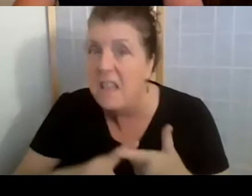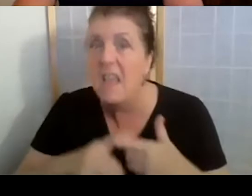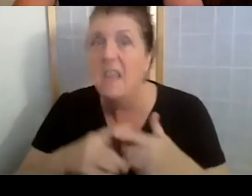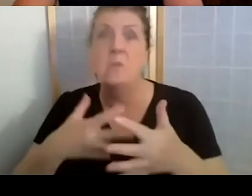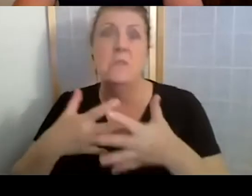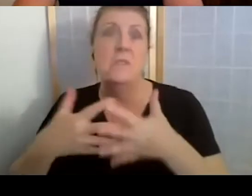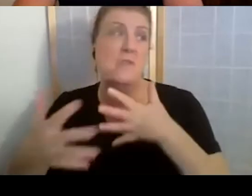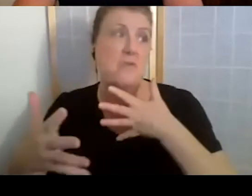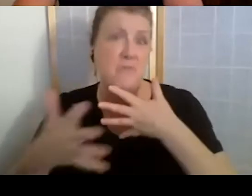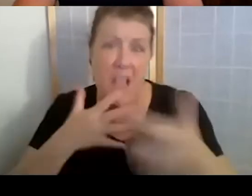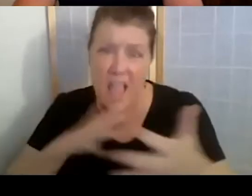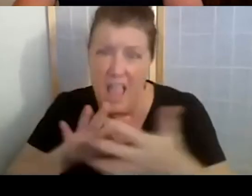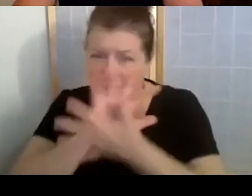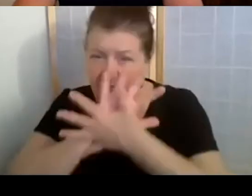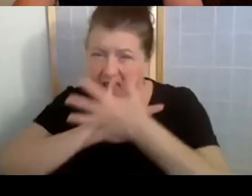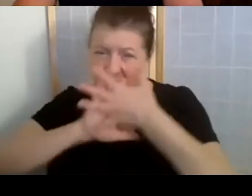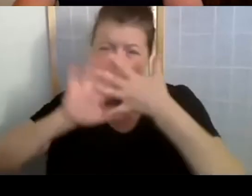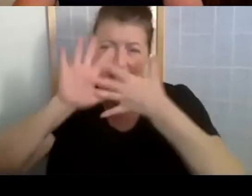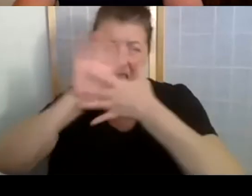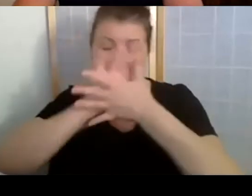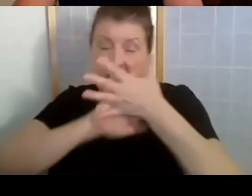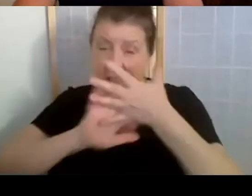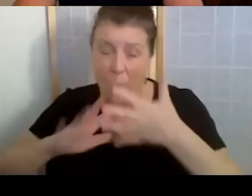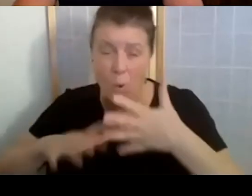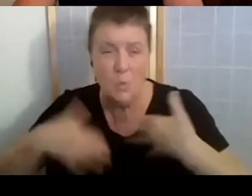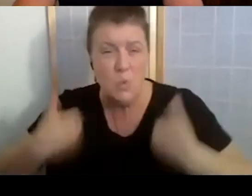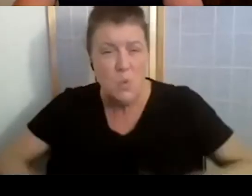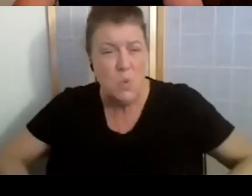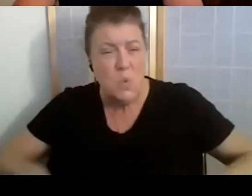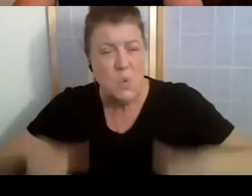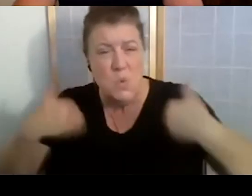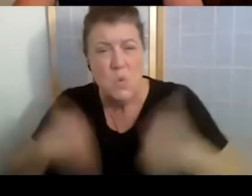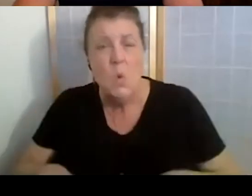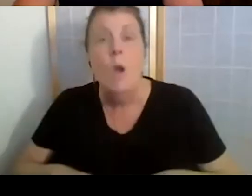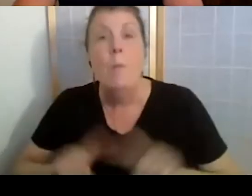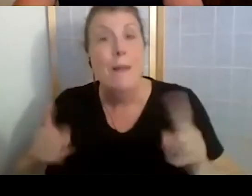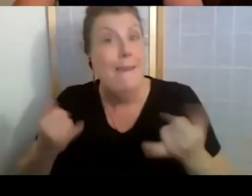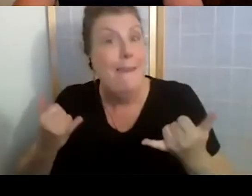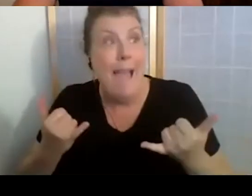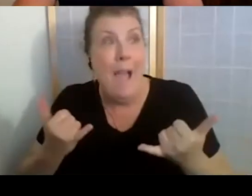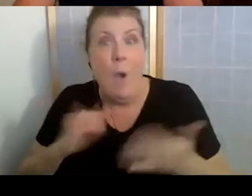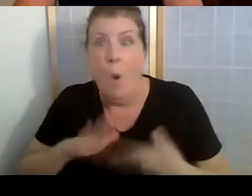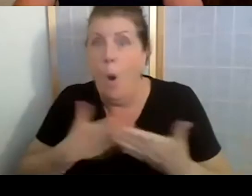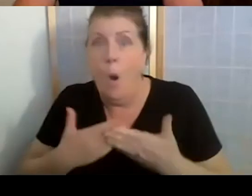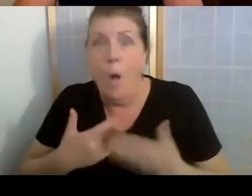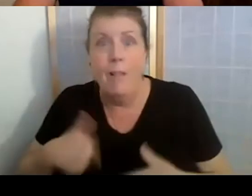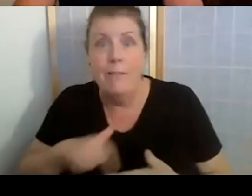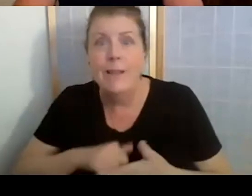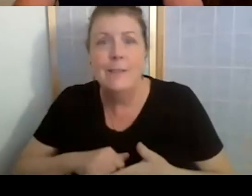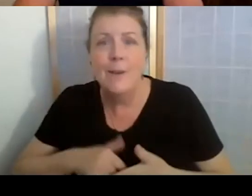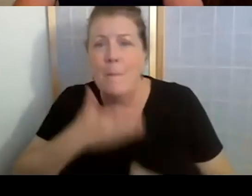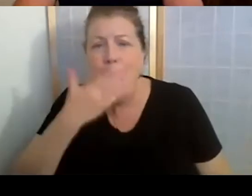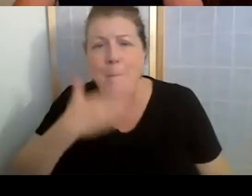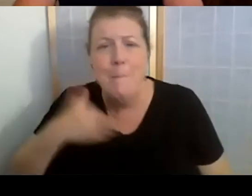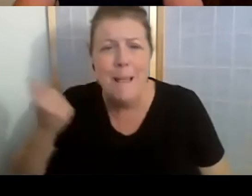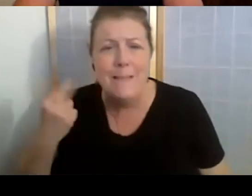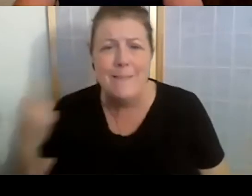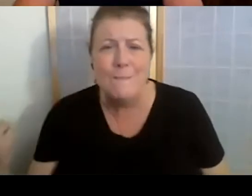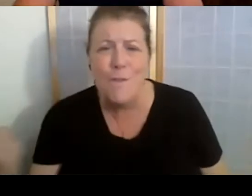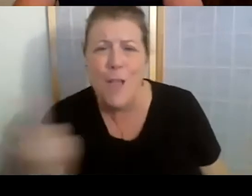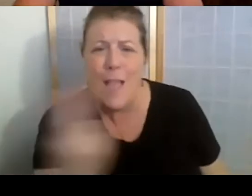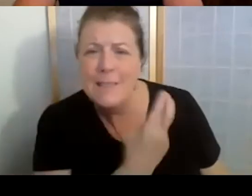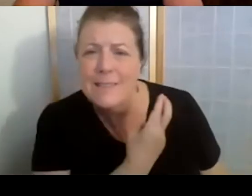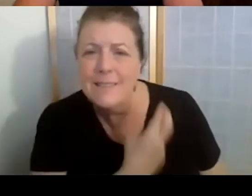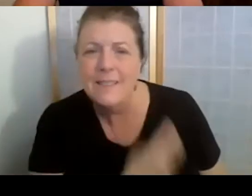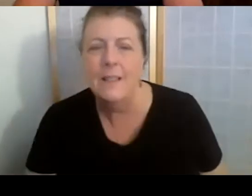friends. I didn't think I could like the show anymore. I mean, the fact that it found its way on the page and then it found its way on the screen and then it found its